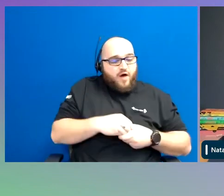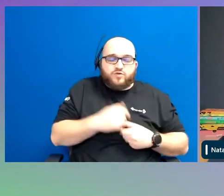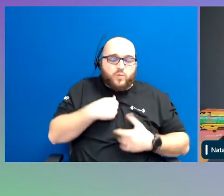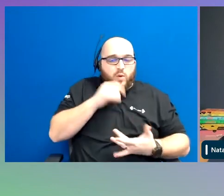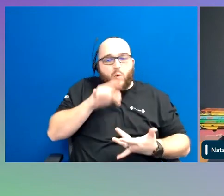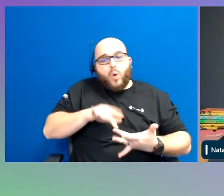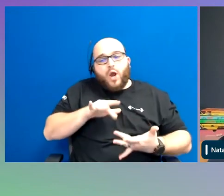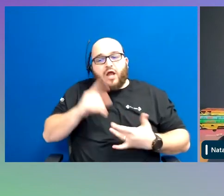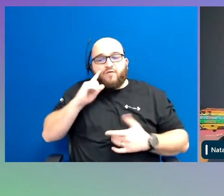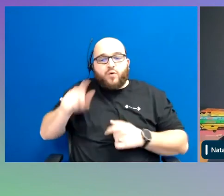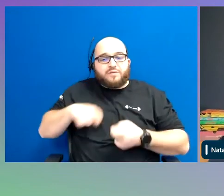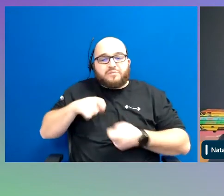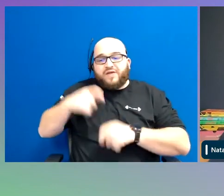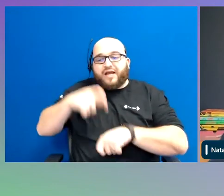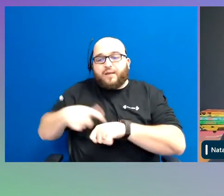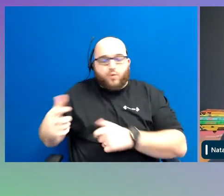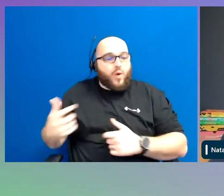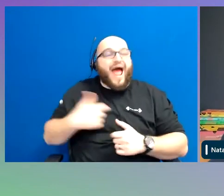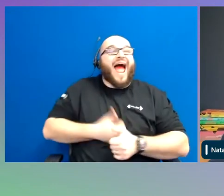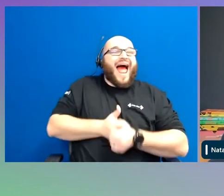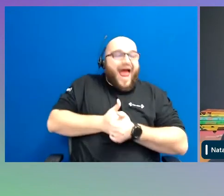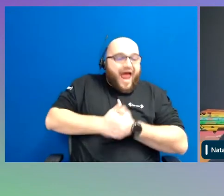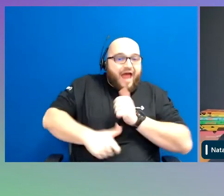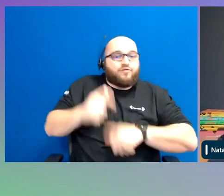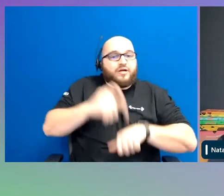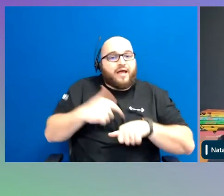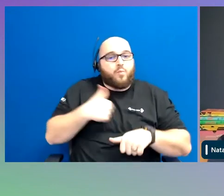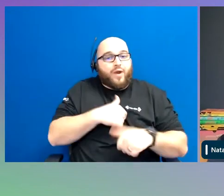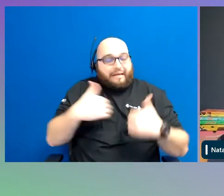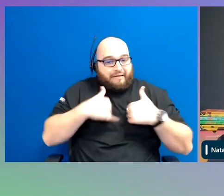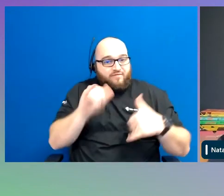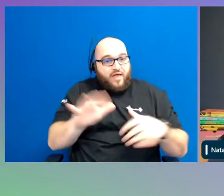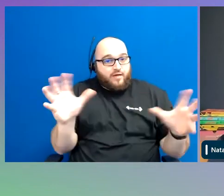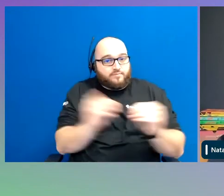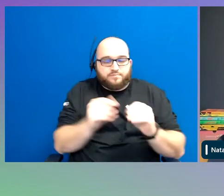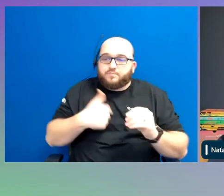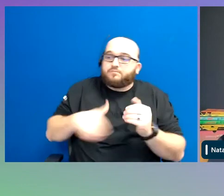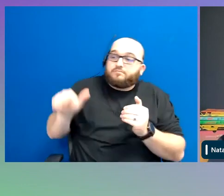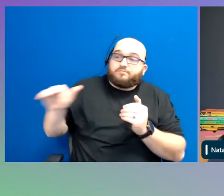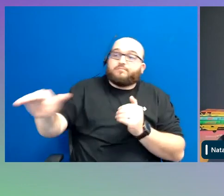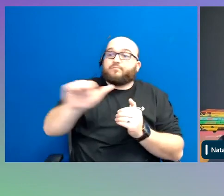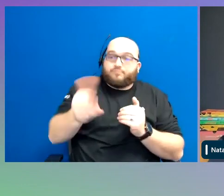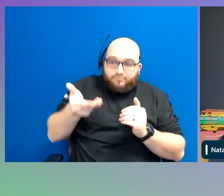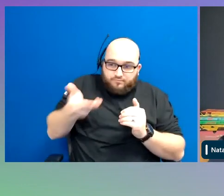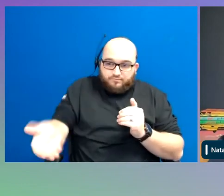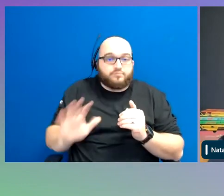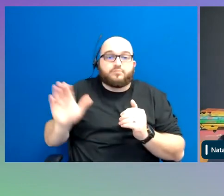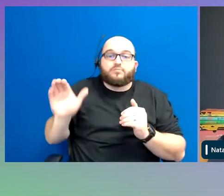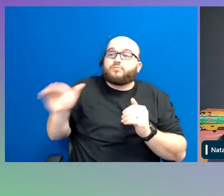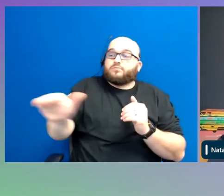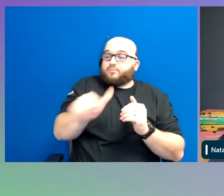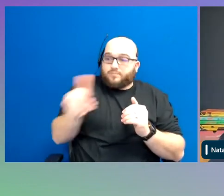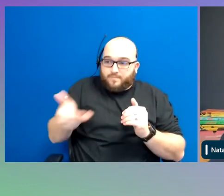them for another like 3 months. Just kind of give people space, because again, we're very aware that this is completely voluntary.